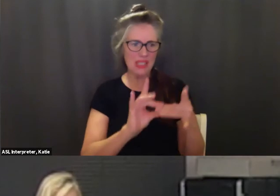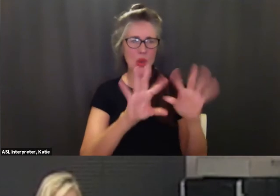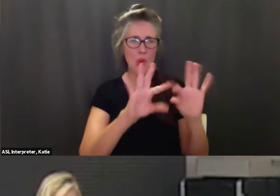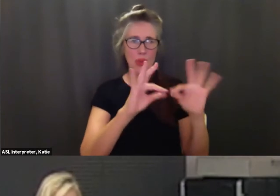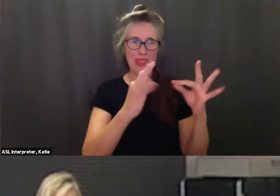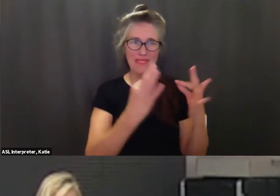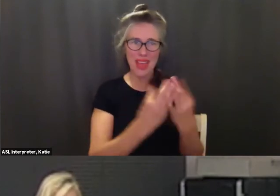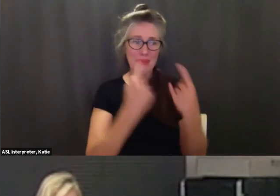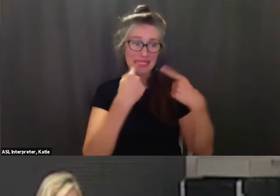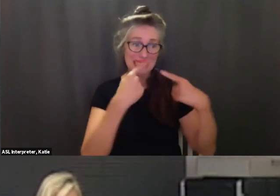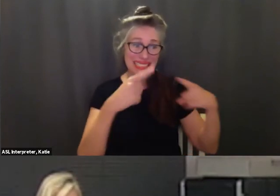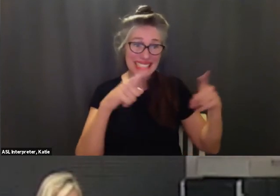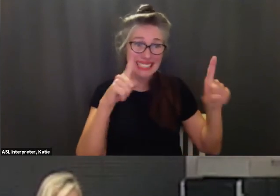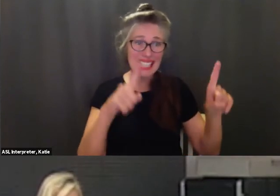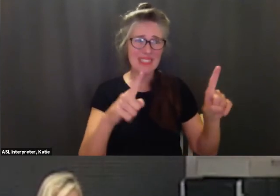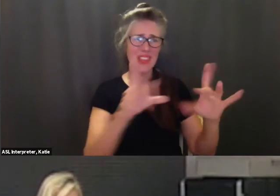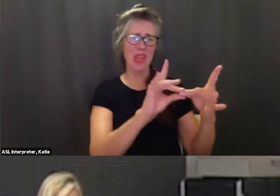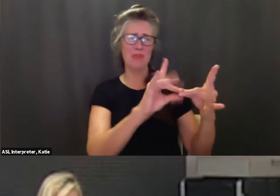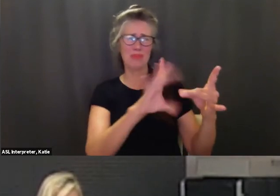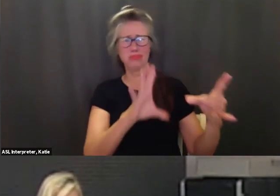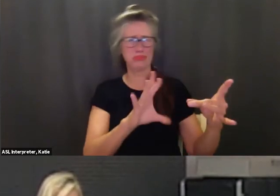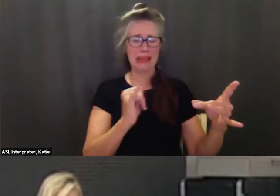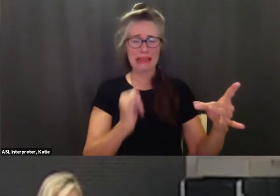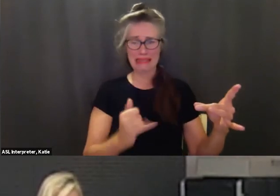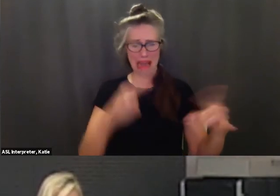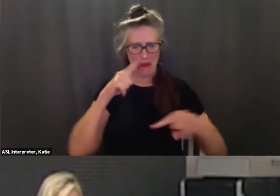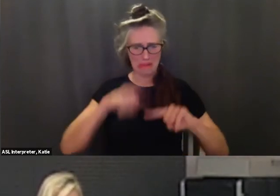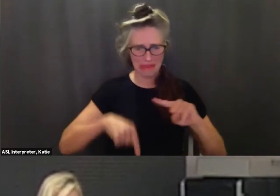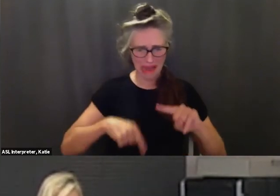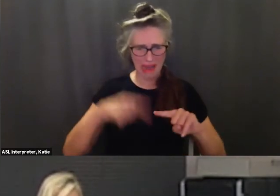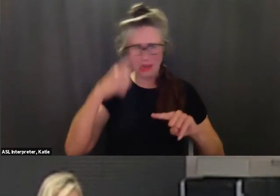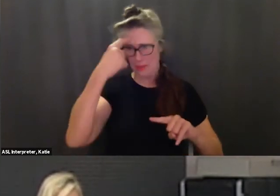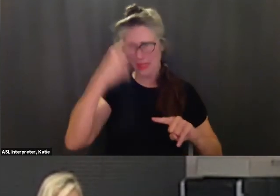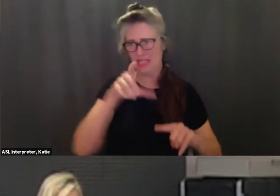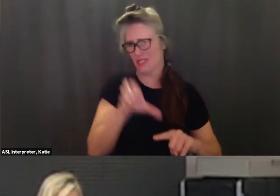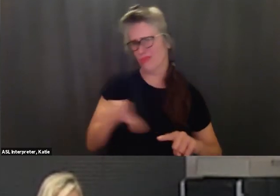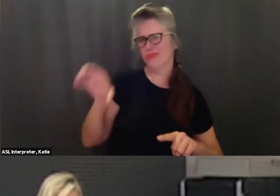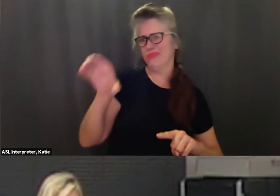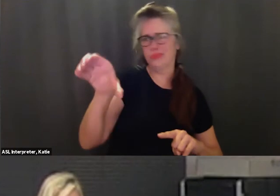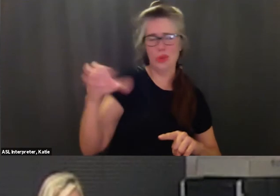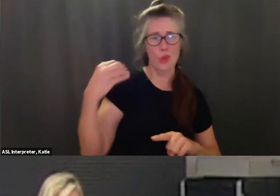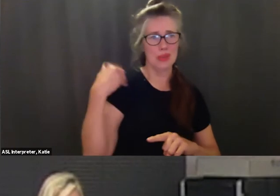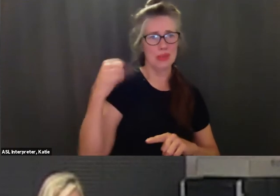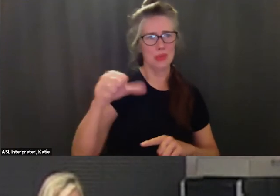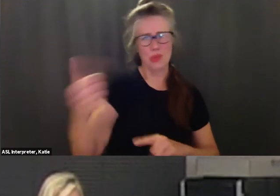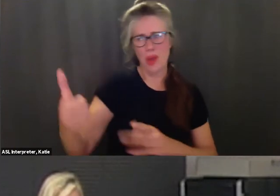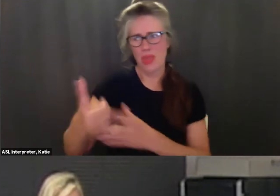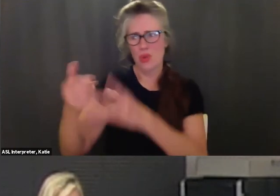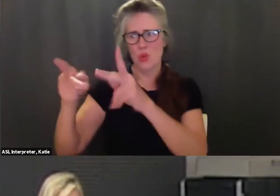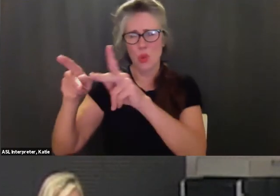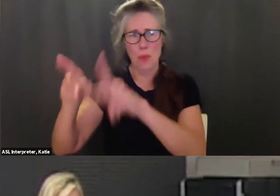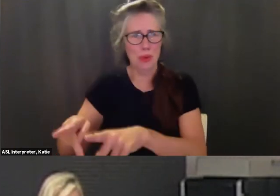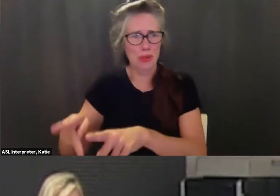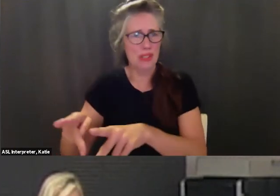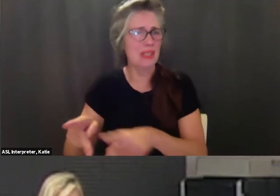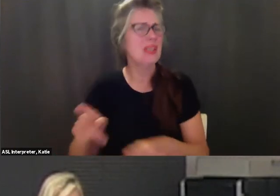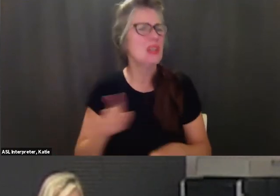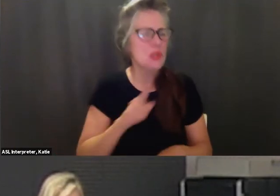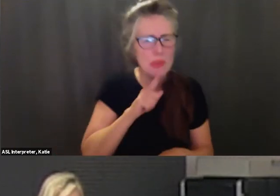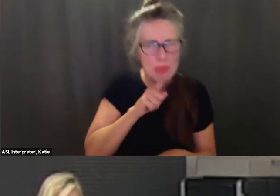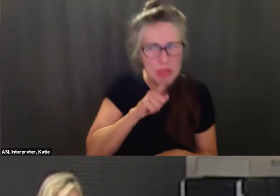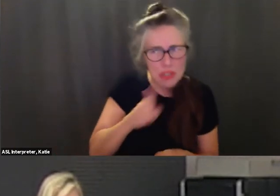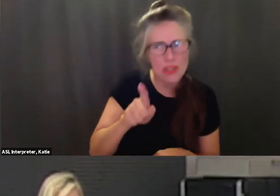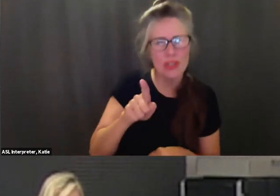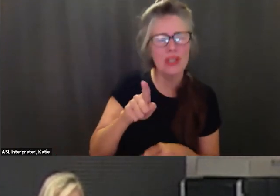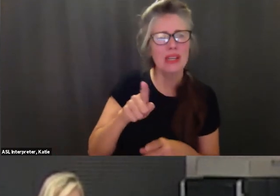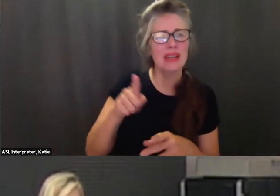been successful, that they're now not able to do that because of this new description. So I want to make sure